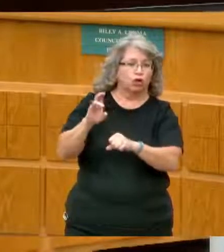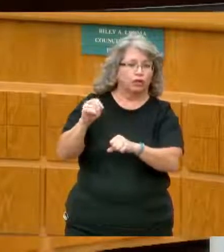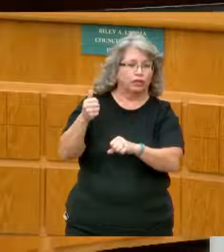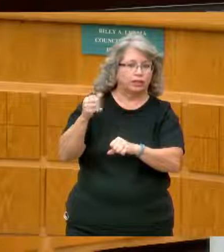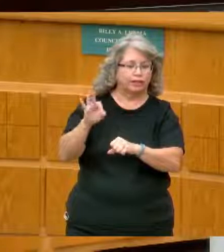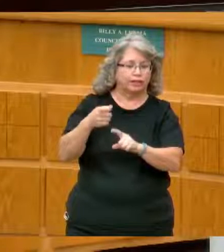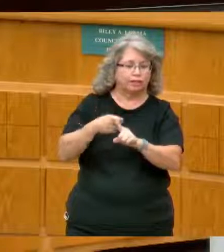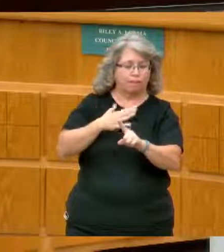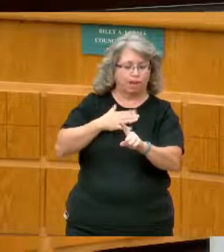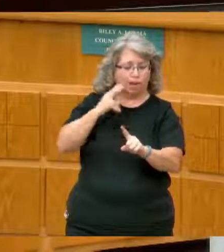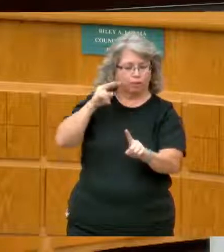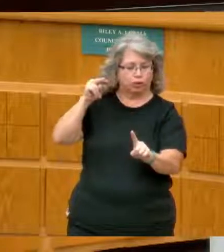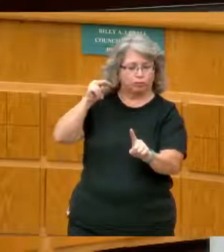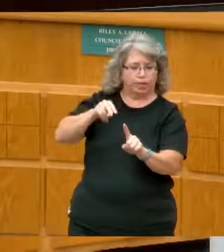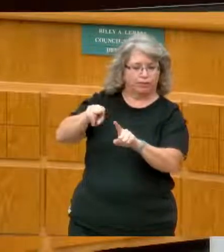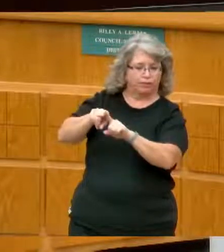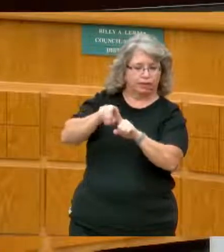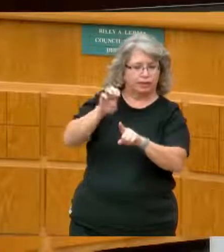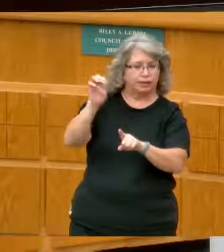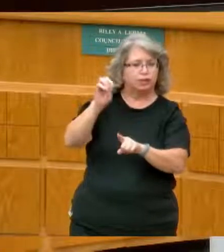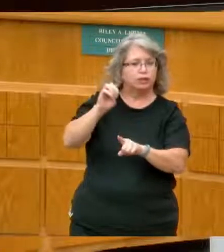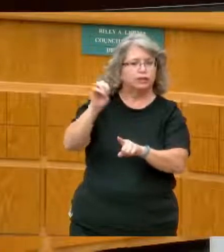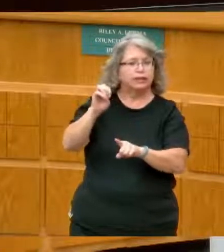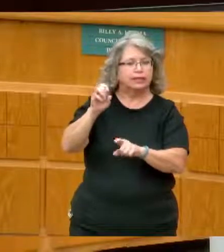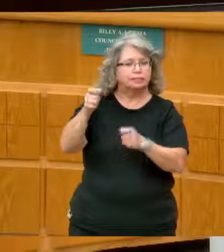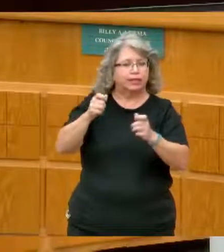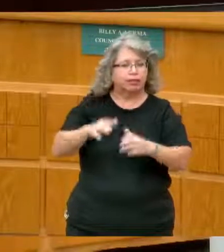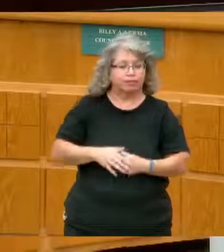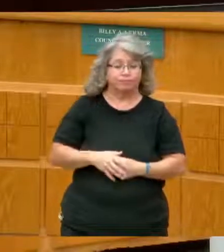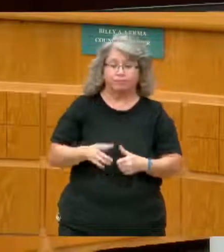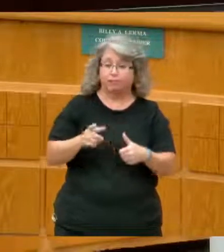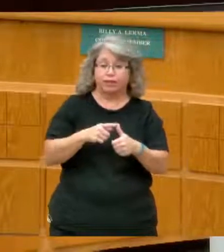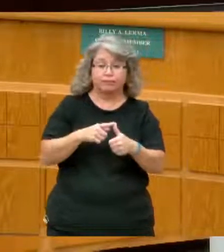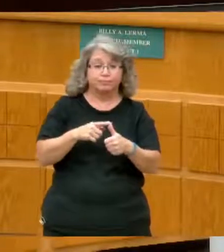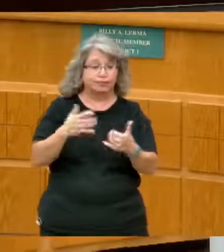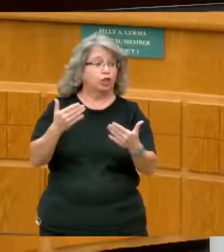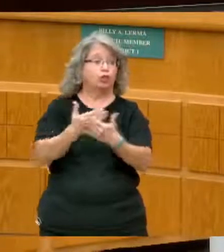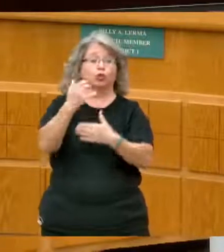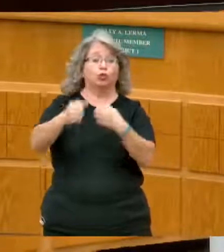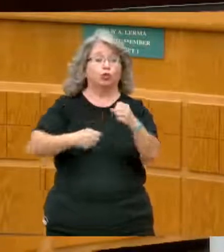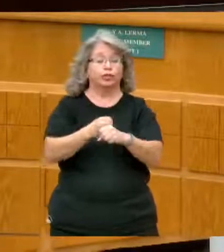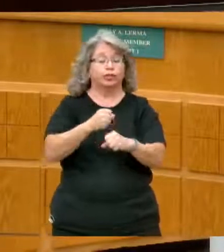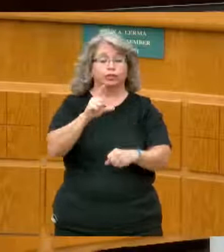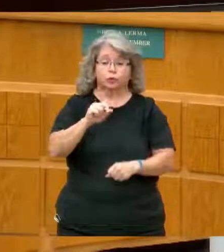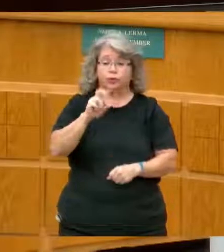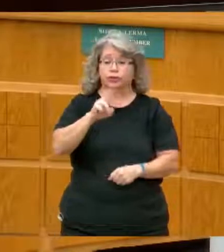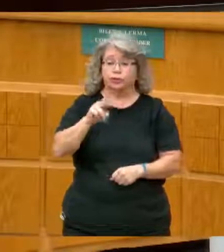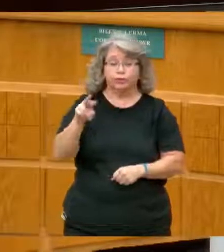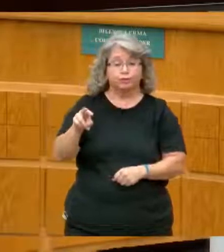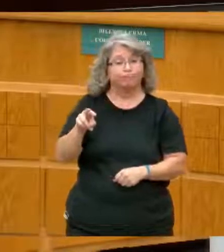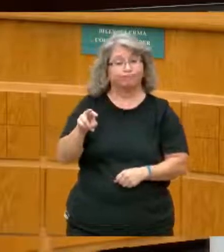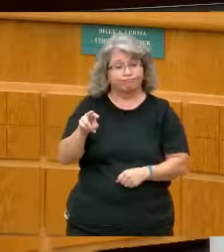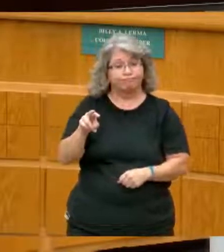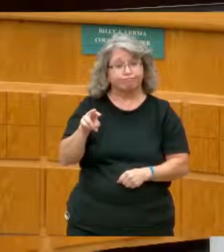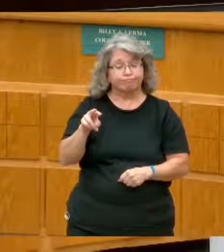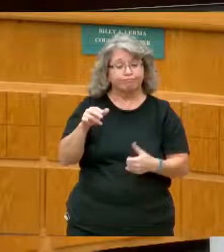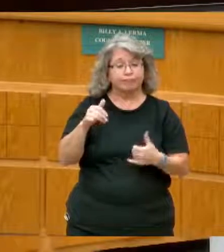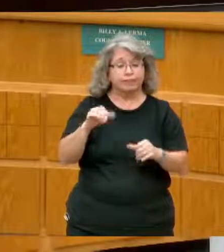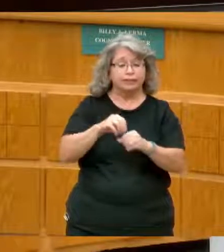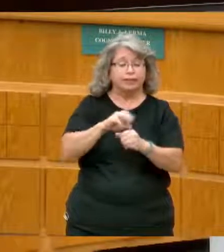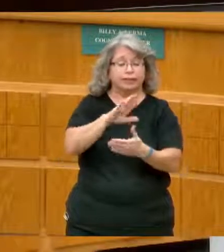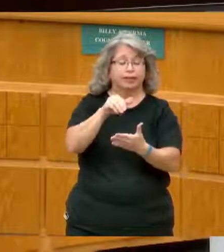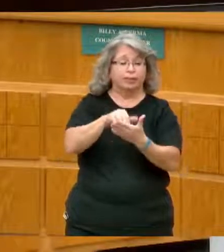emergency management. First, we are in a new year. It is 2022, and we're in the middle of a very